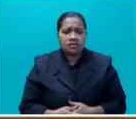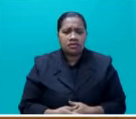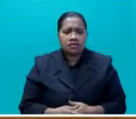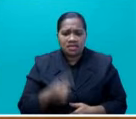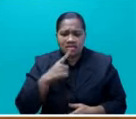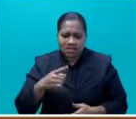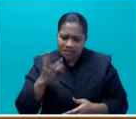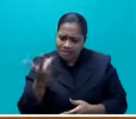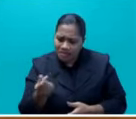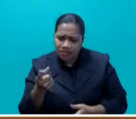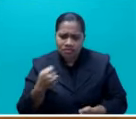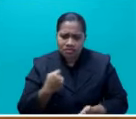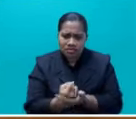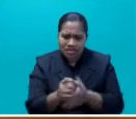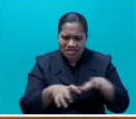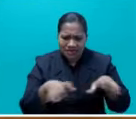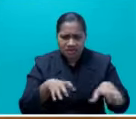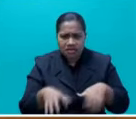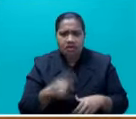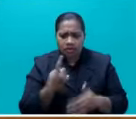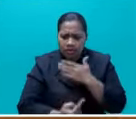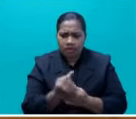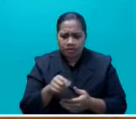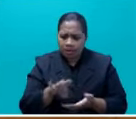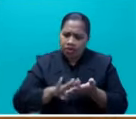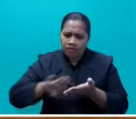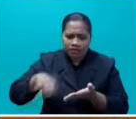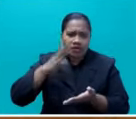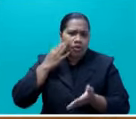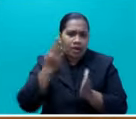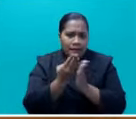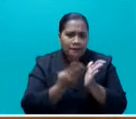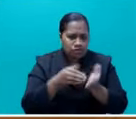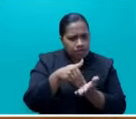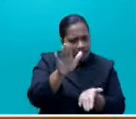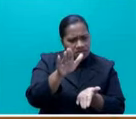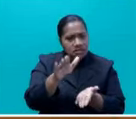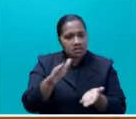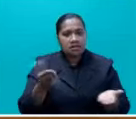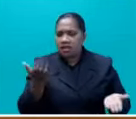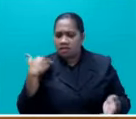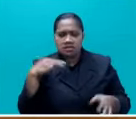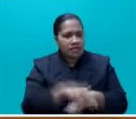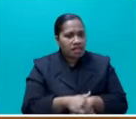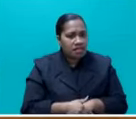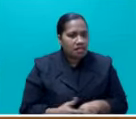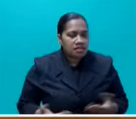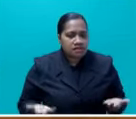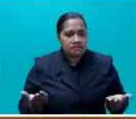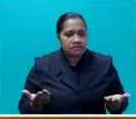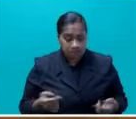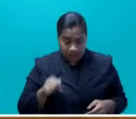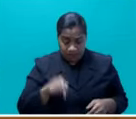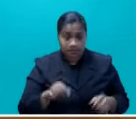activities were inadvertently left out when the budget was passed last month, Mr. Speaker, sir. So is this